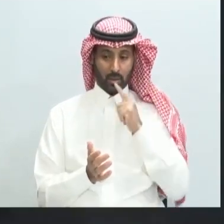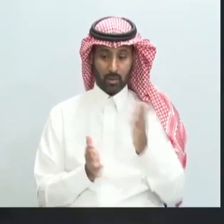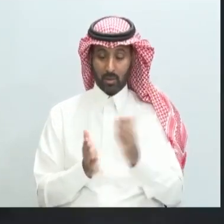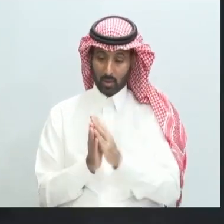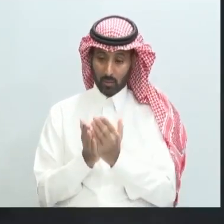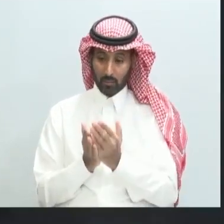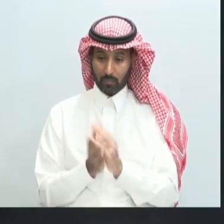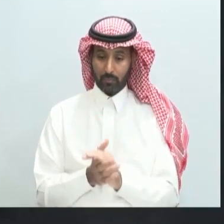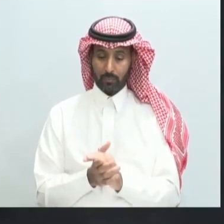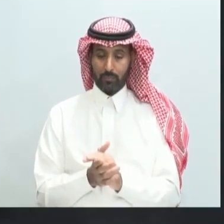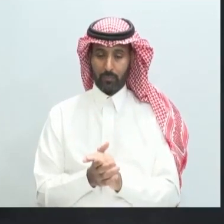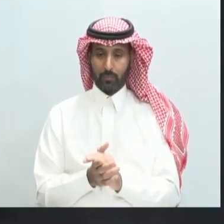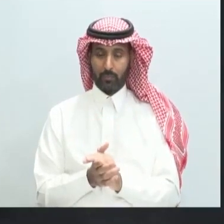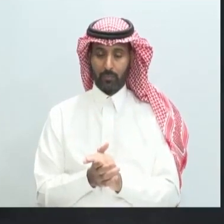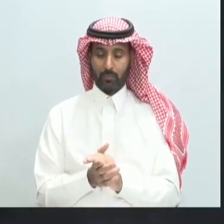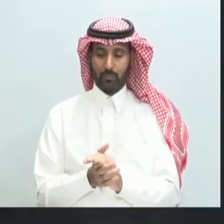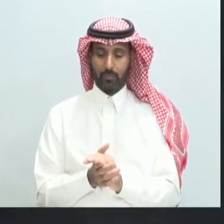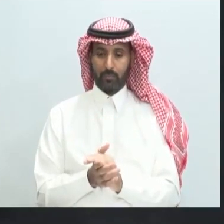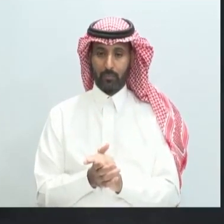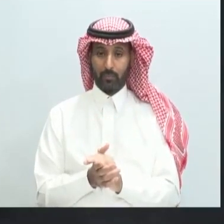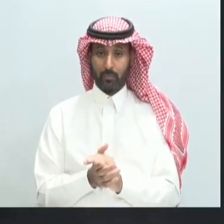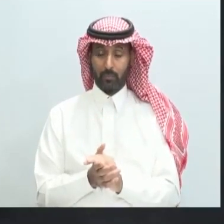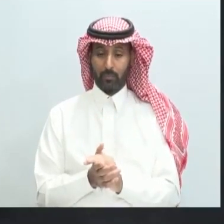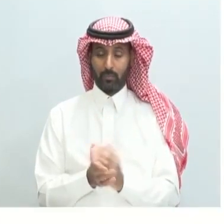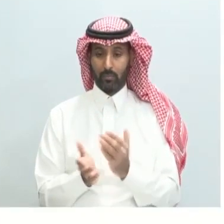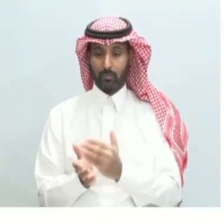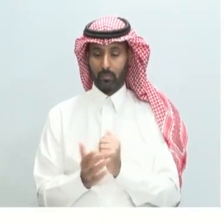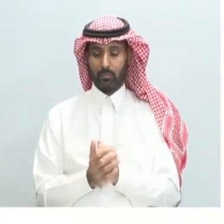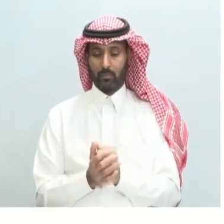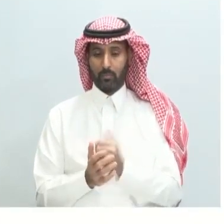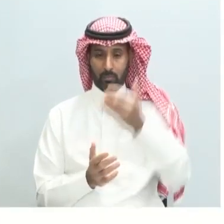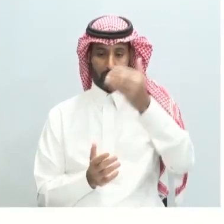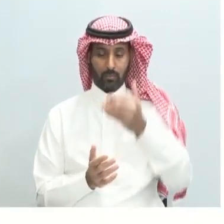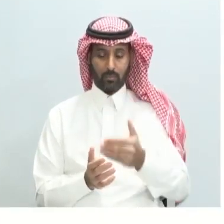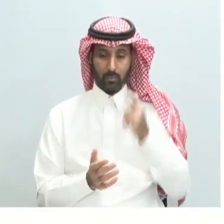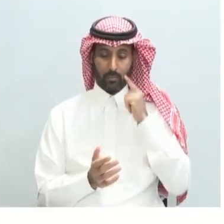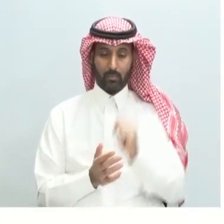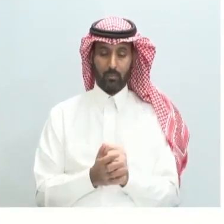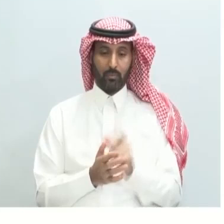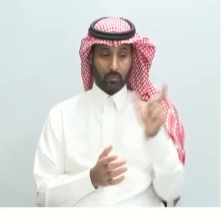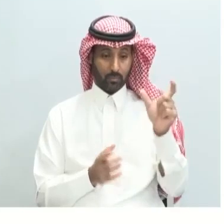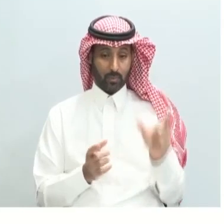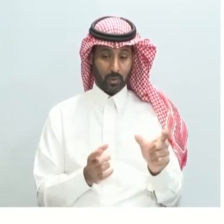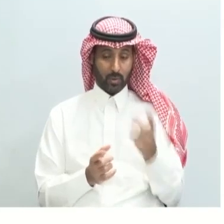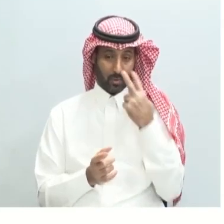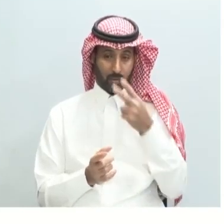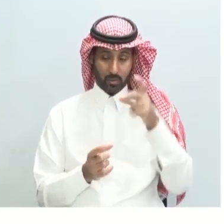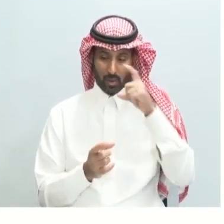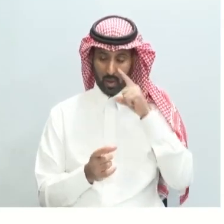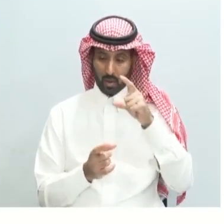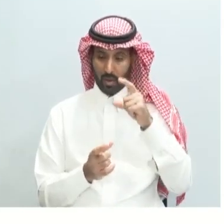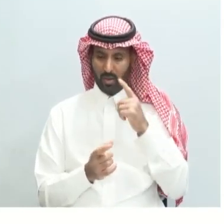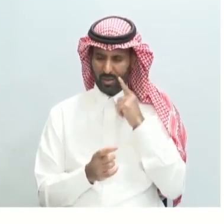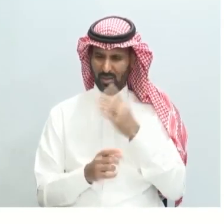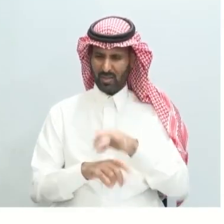you please to open your books on page 79. Now, on page 79, as you can see on your